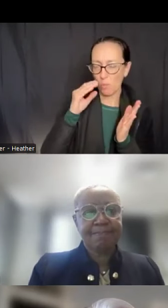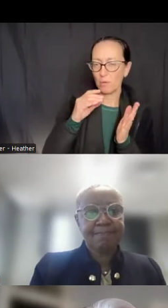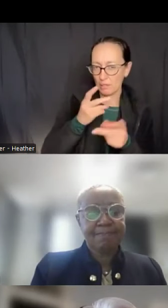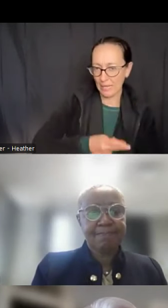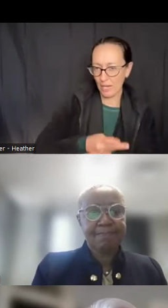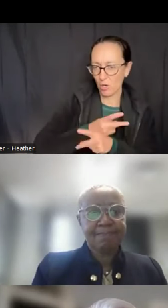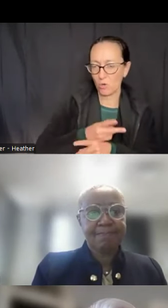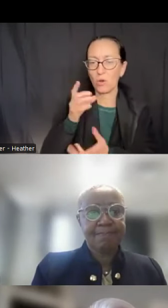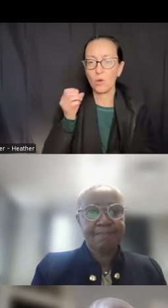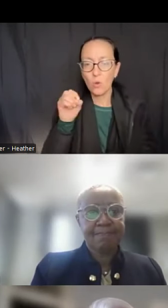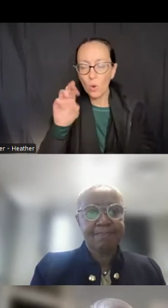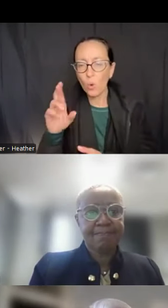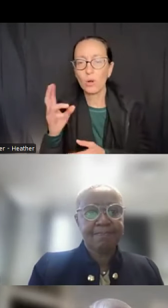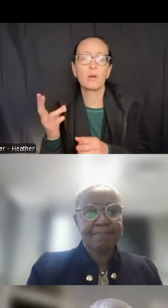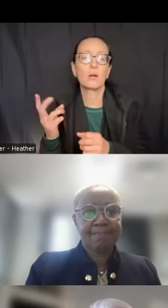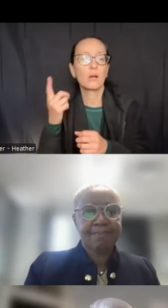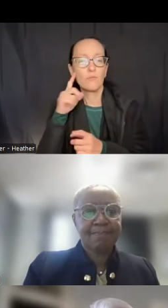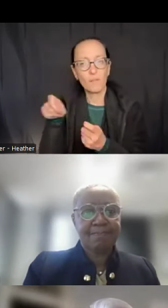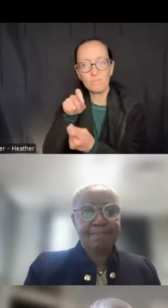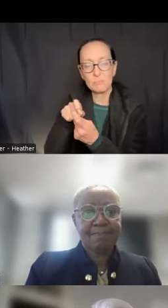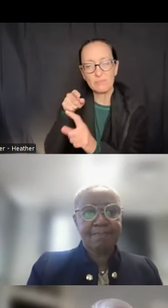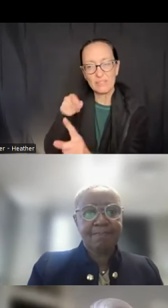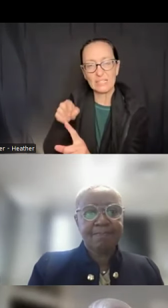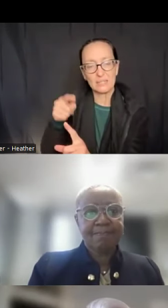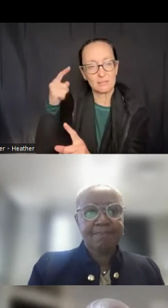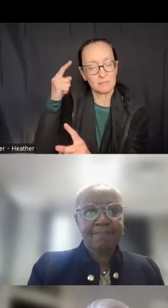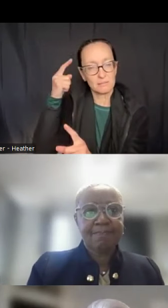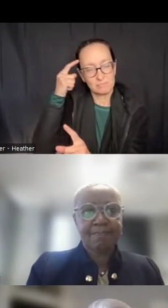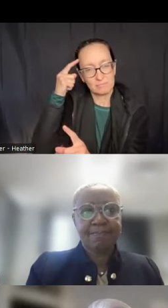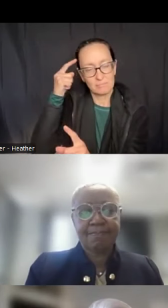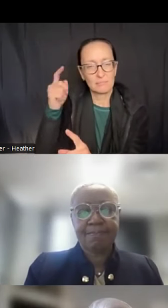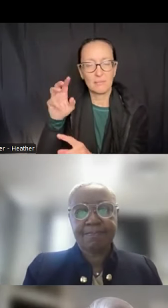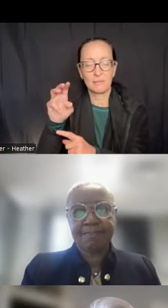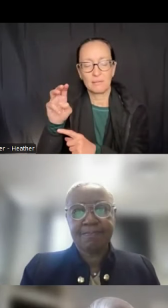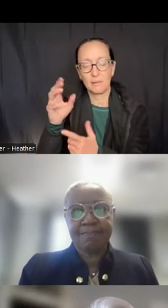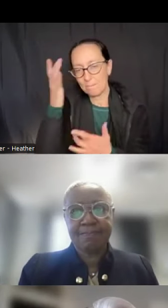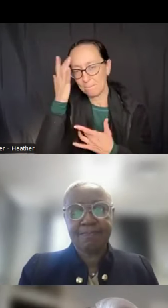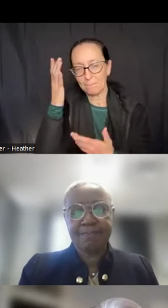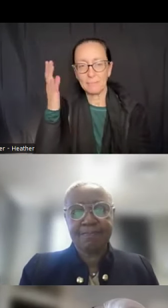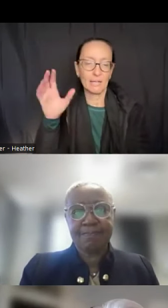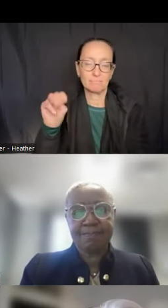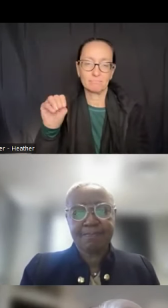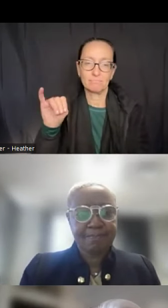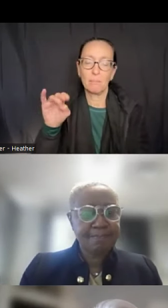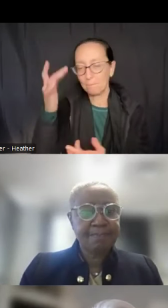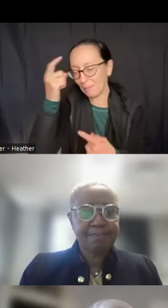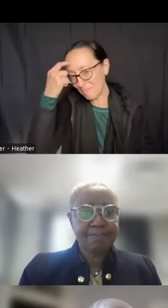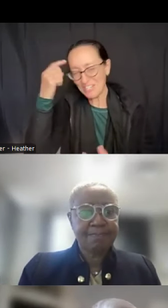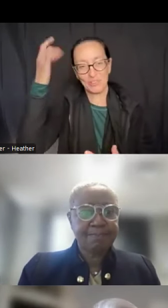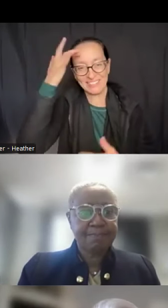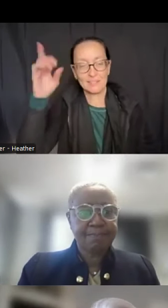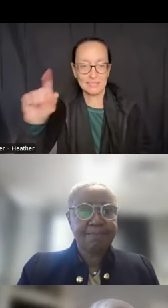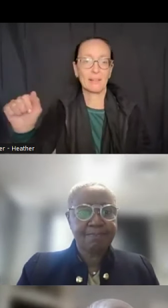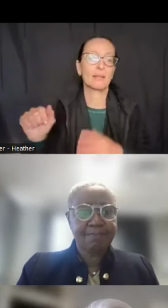with intellectual disabilities. But again, if you meet those levels of care, you should have the opportunity to